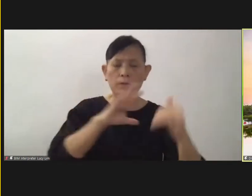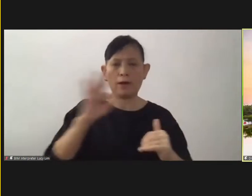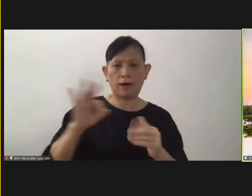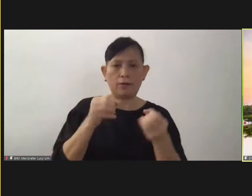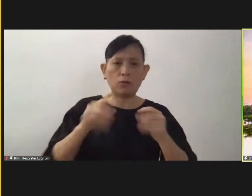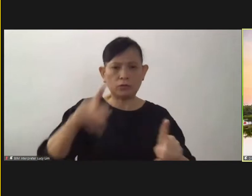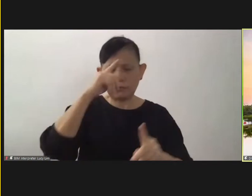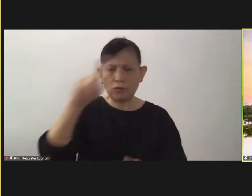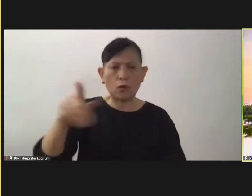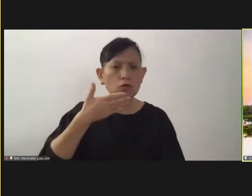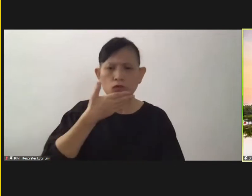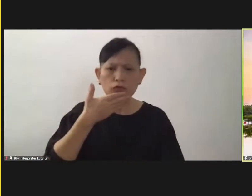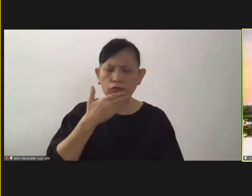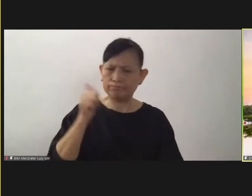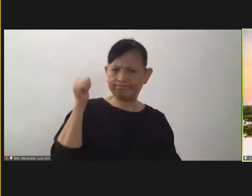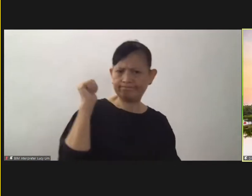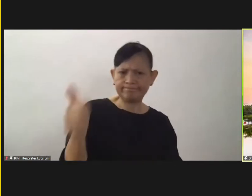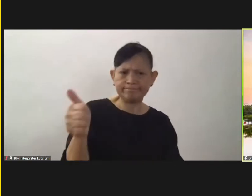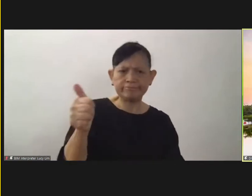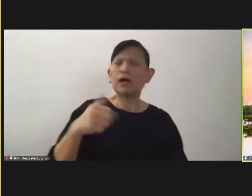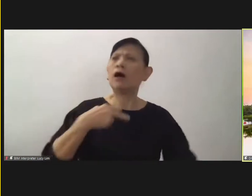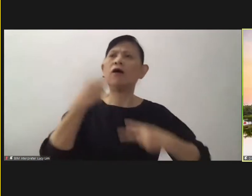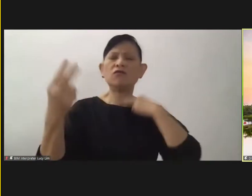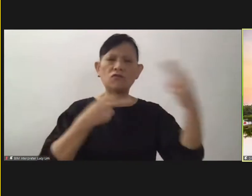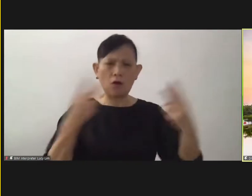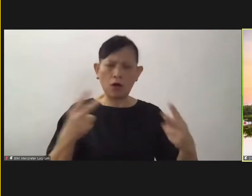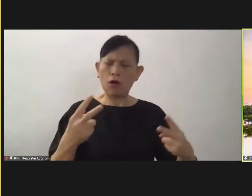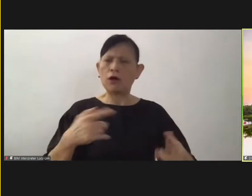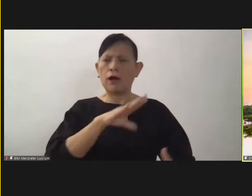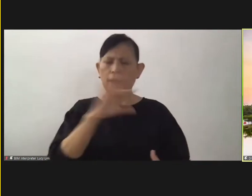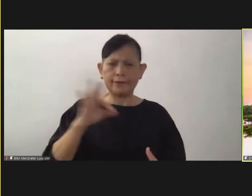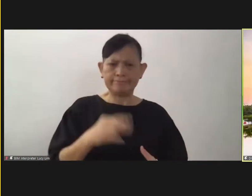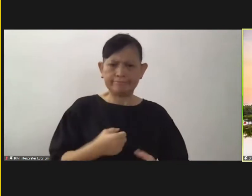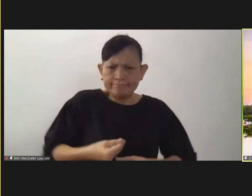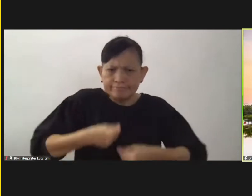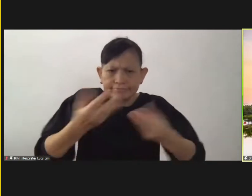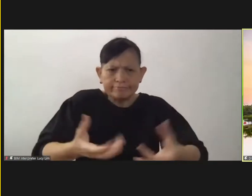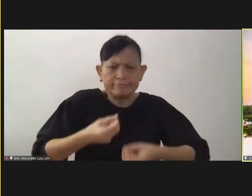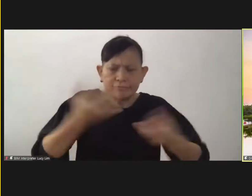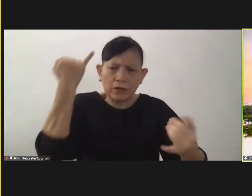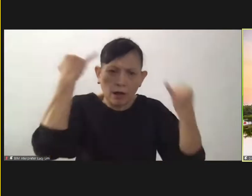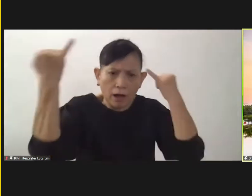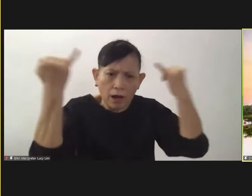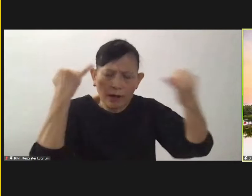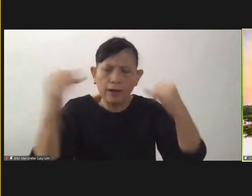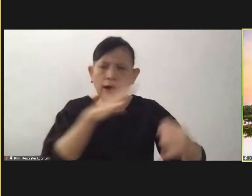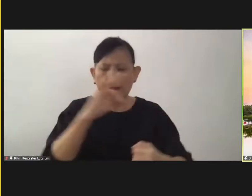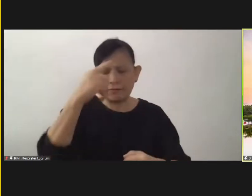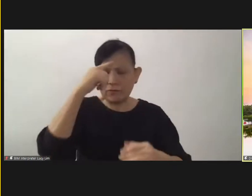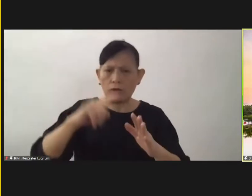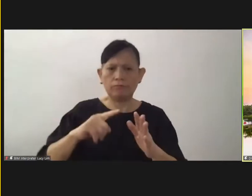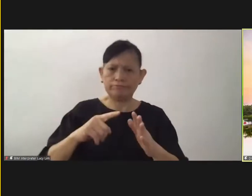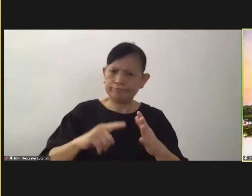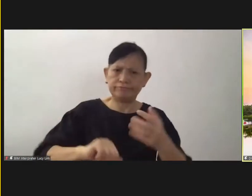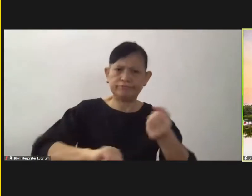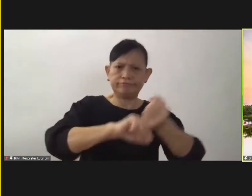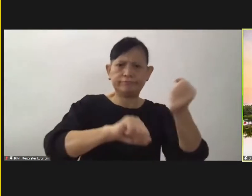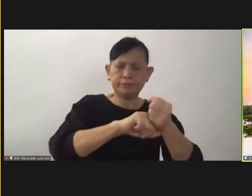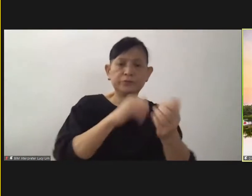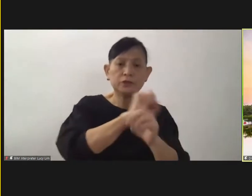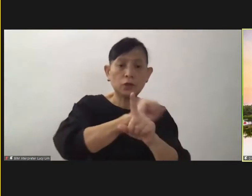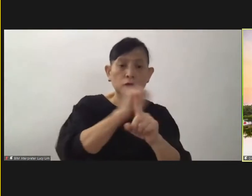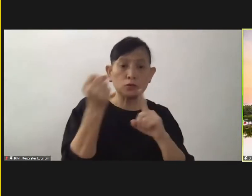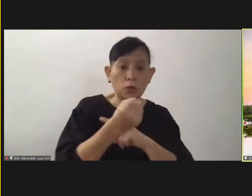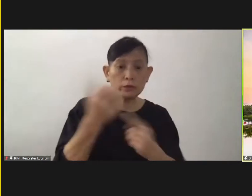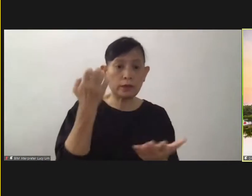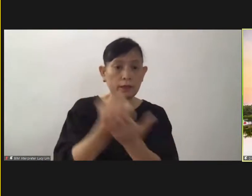our youth to voice out and contribute to Malaysia's social and economic development. It is in